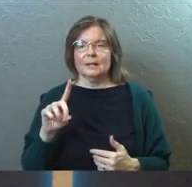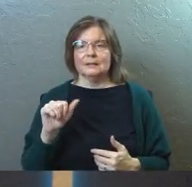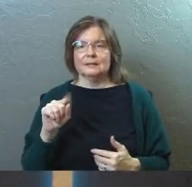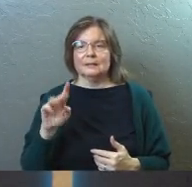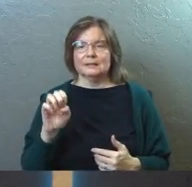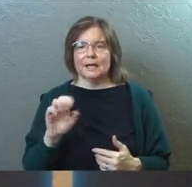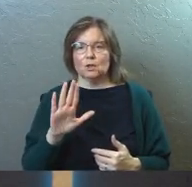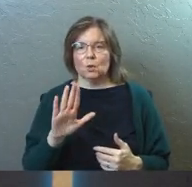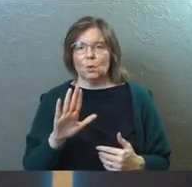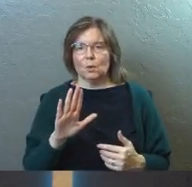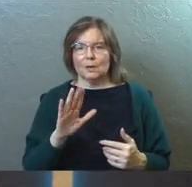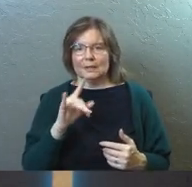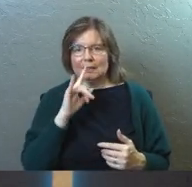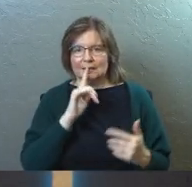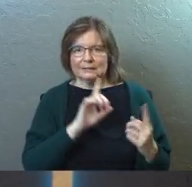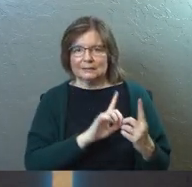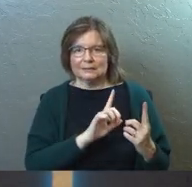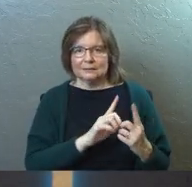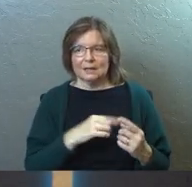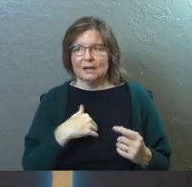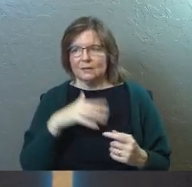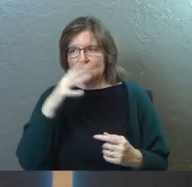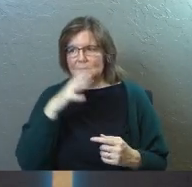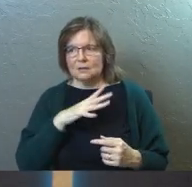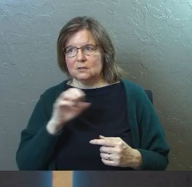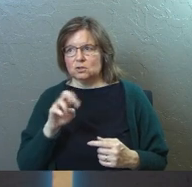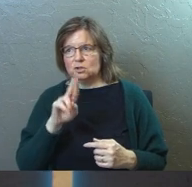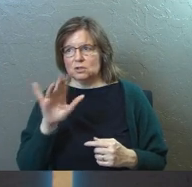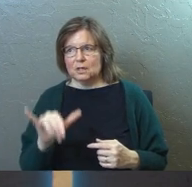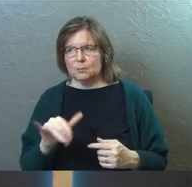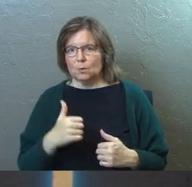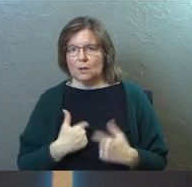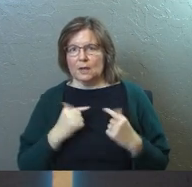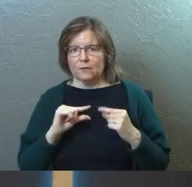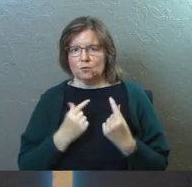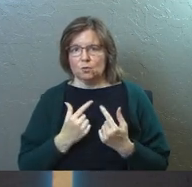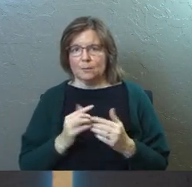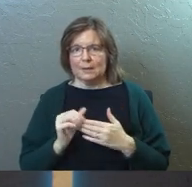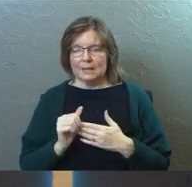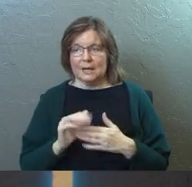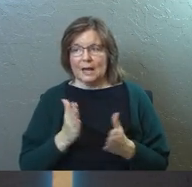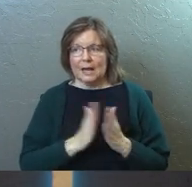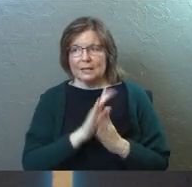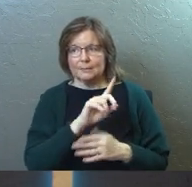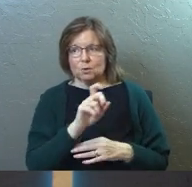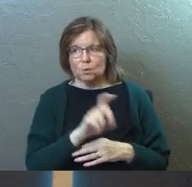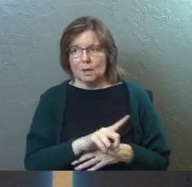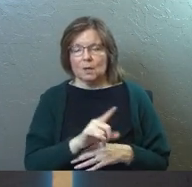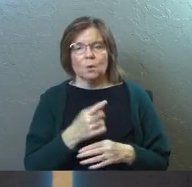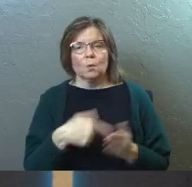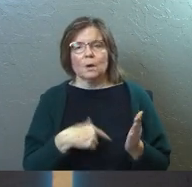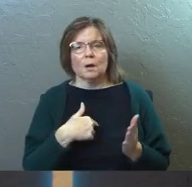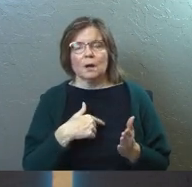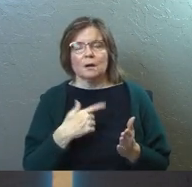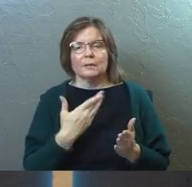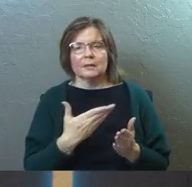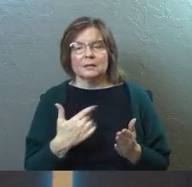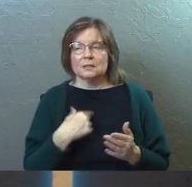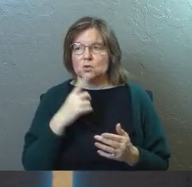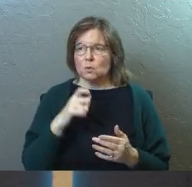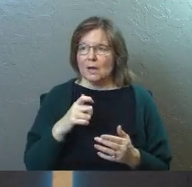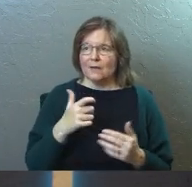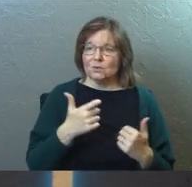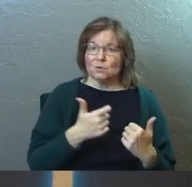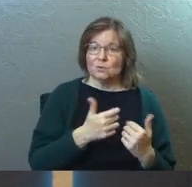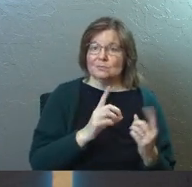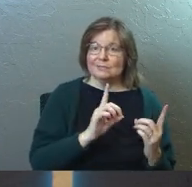I got this from a guy named Jeremy, one of our life group leaders here at the church. I asked him this question, like, what are the practical things? He's like, you